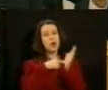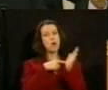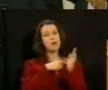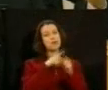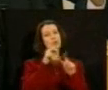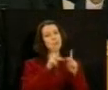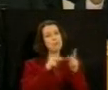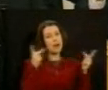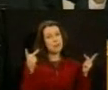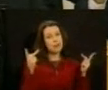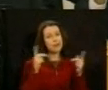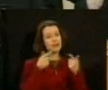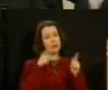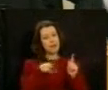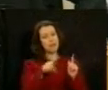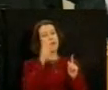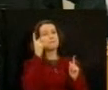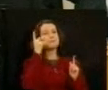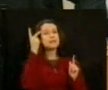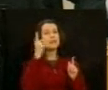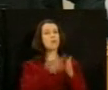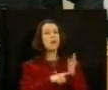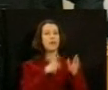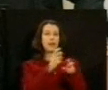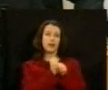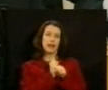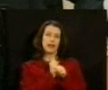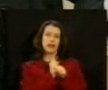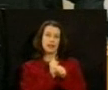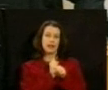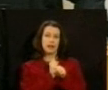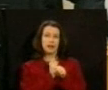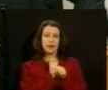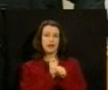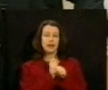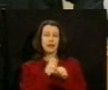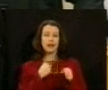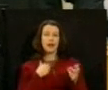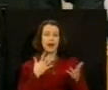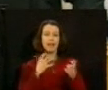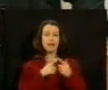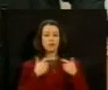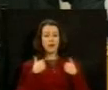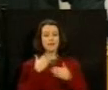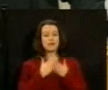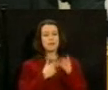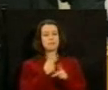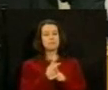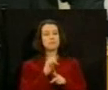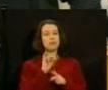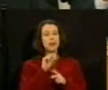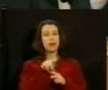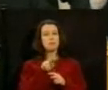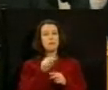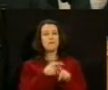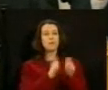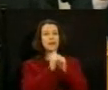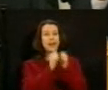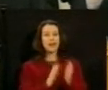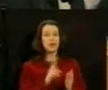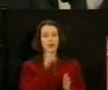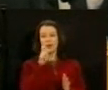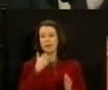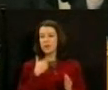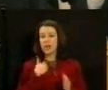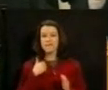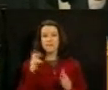let them see what they're getting to. I just want to have some sort of input from the candidate. We don't have to have the public ask questions,